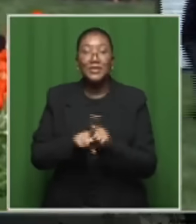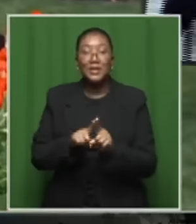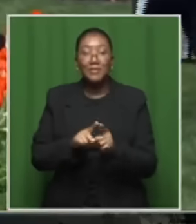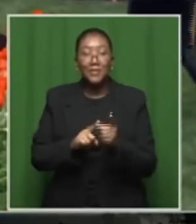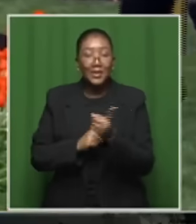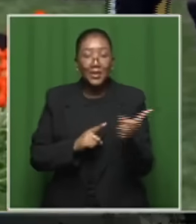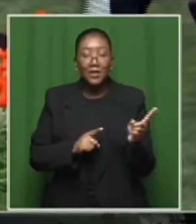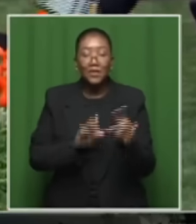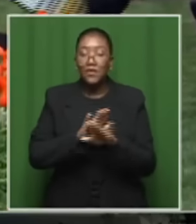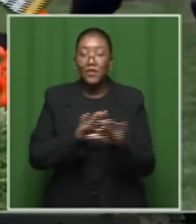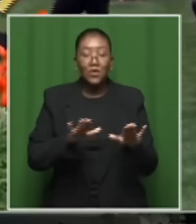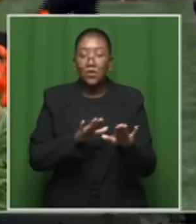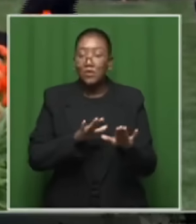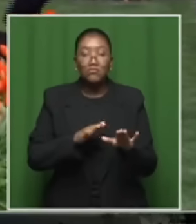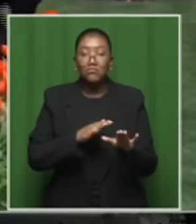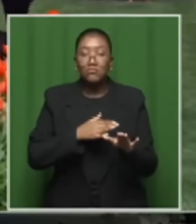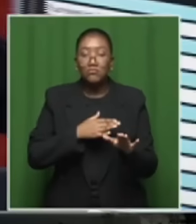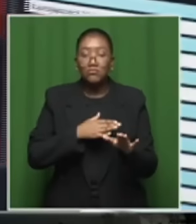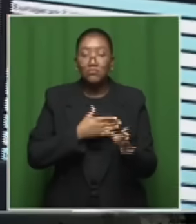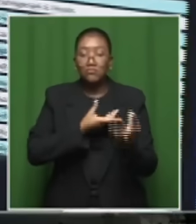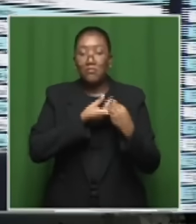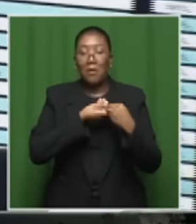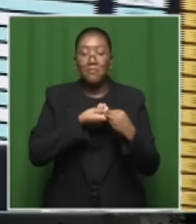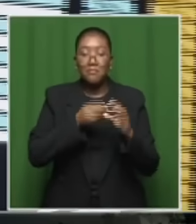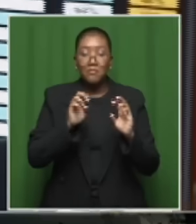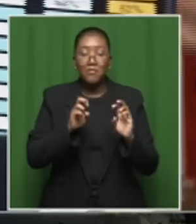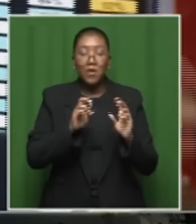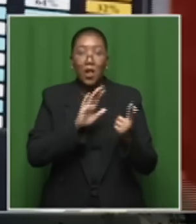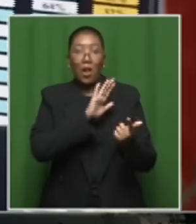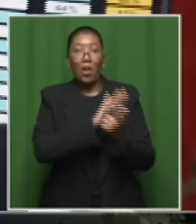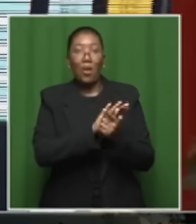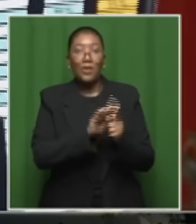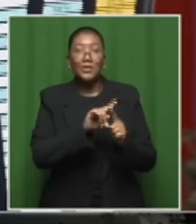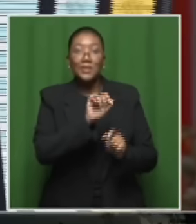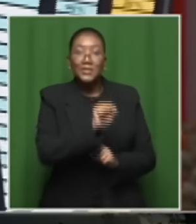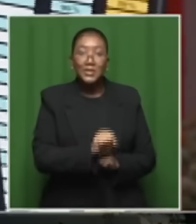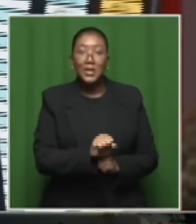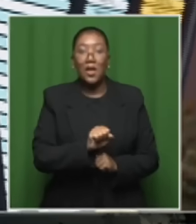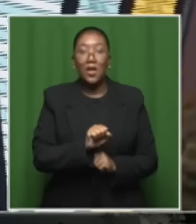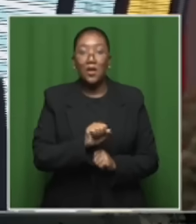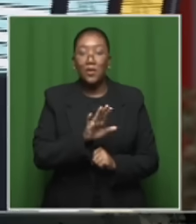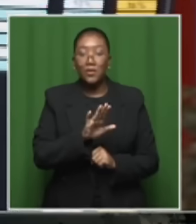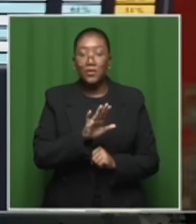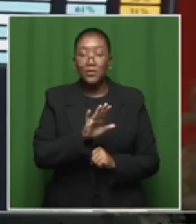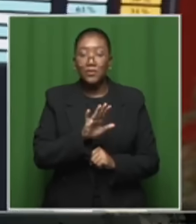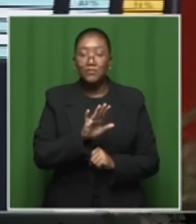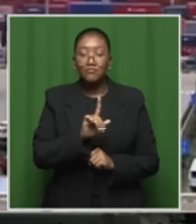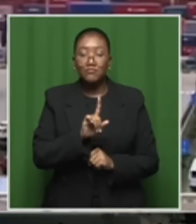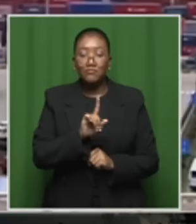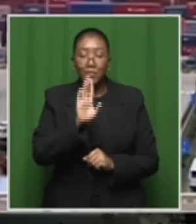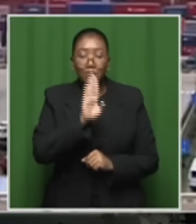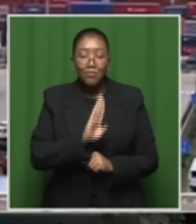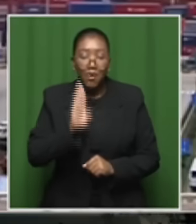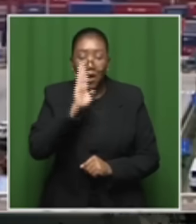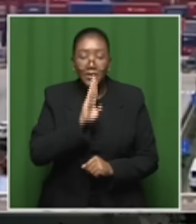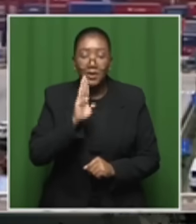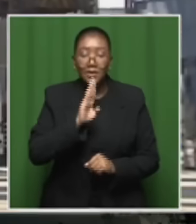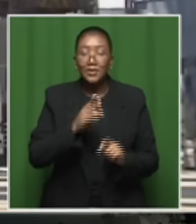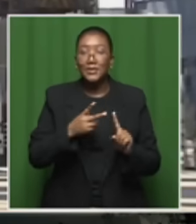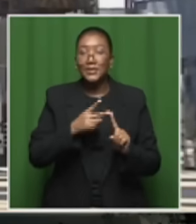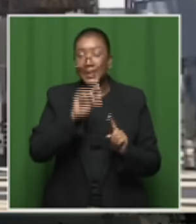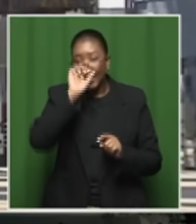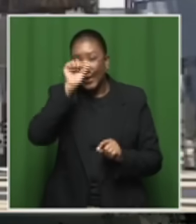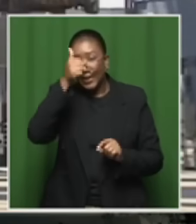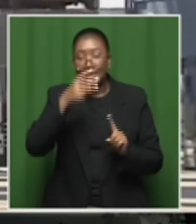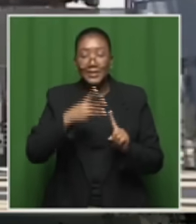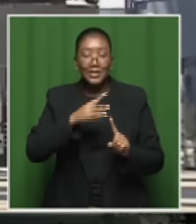not in the north, who are in the south, Brazil, India, including China